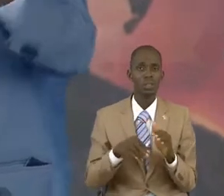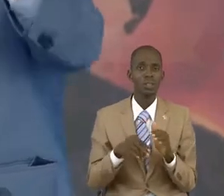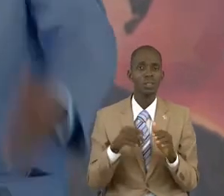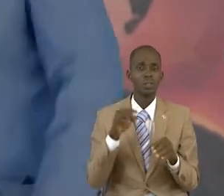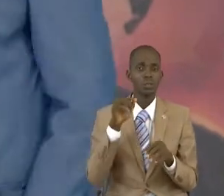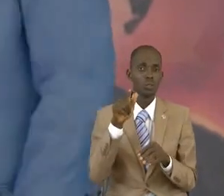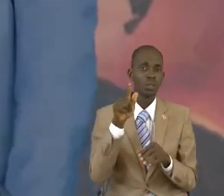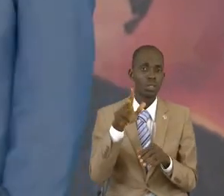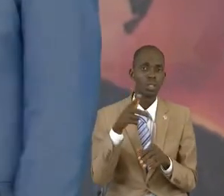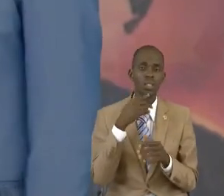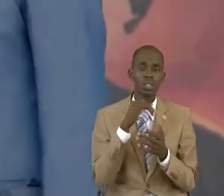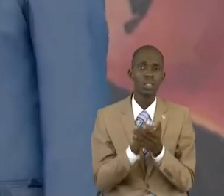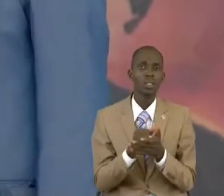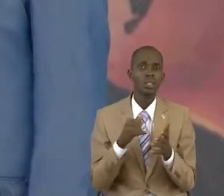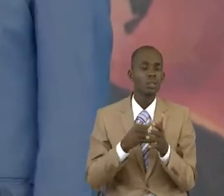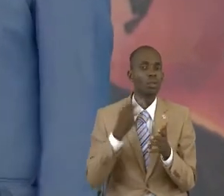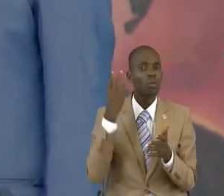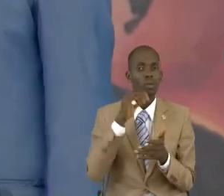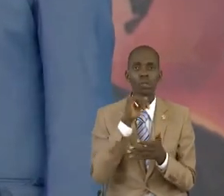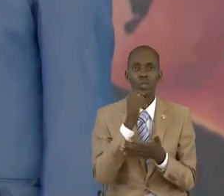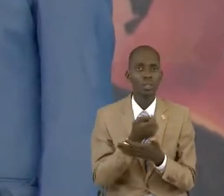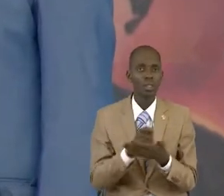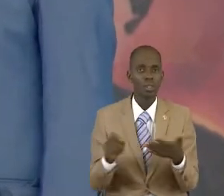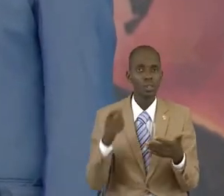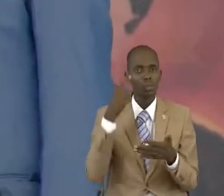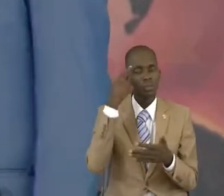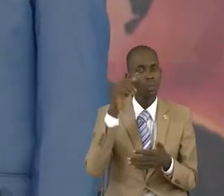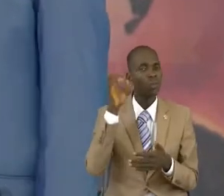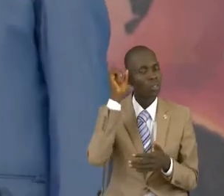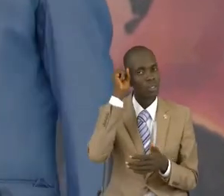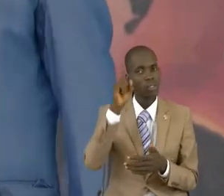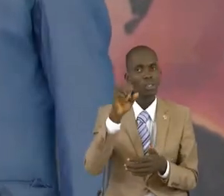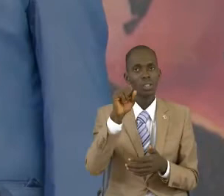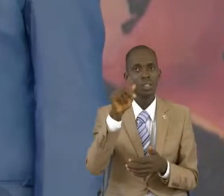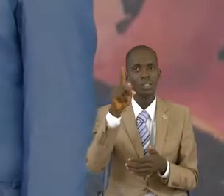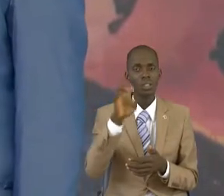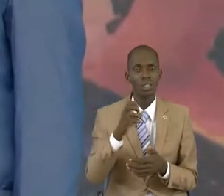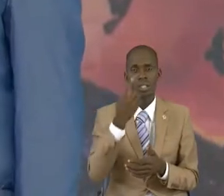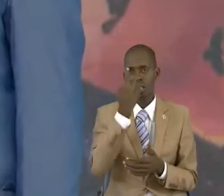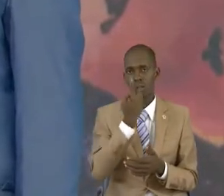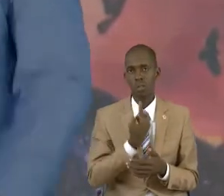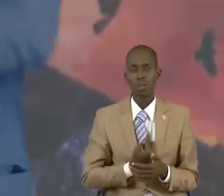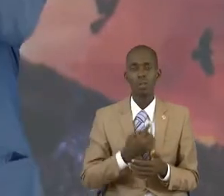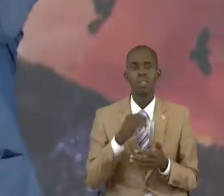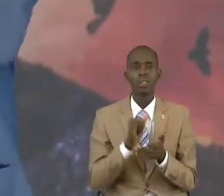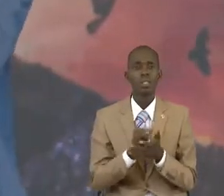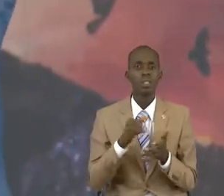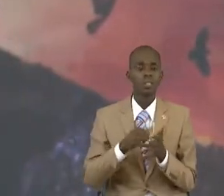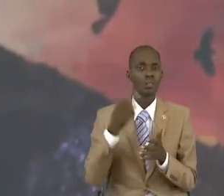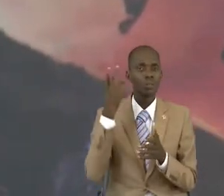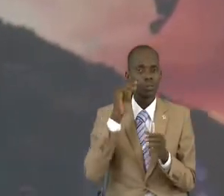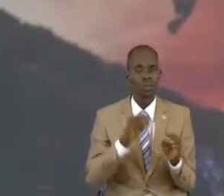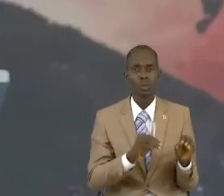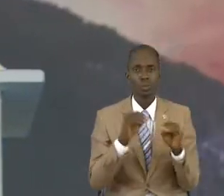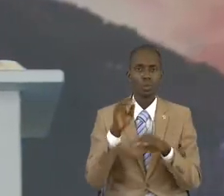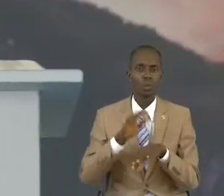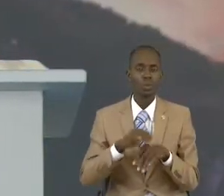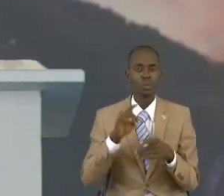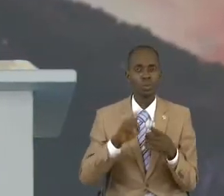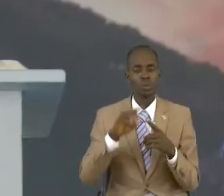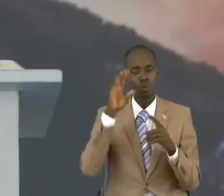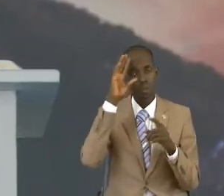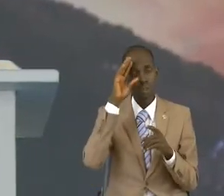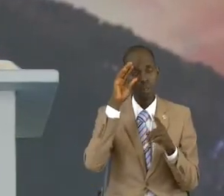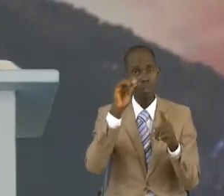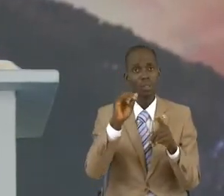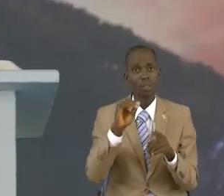was not written for his sake alone that it was imputed unto him. Verse 24,